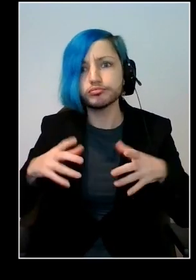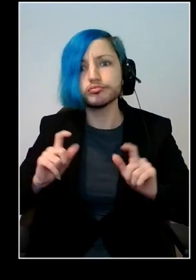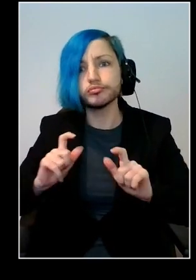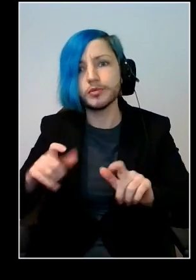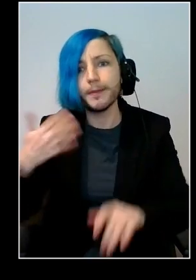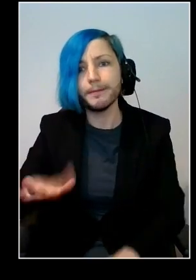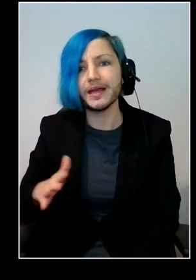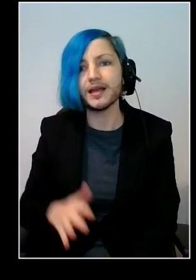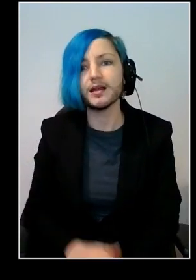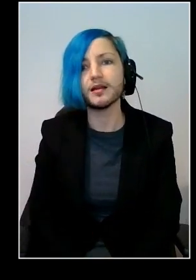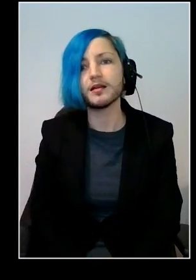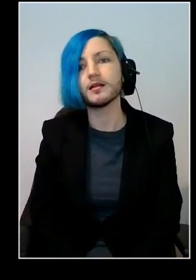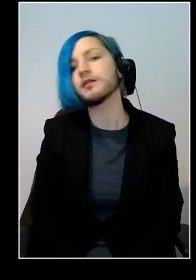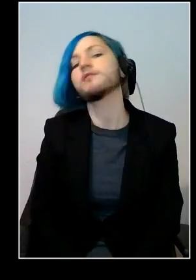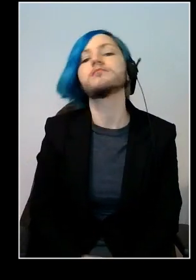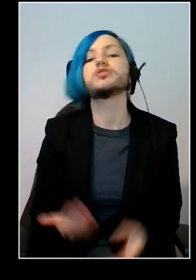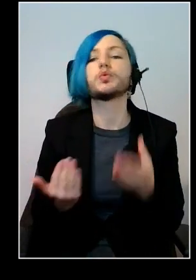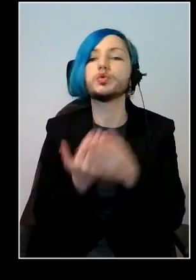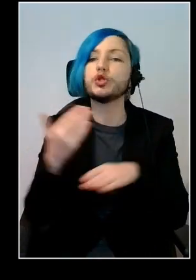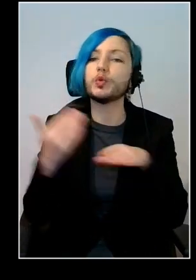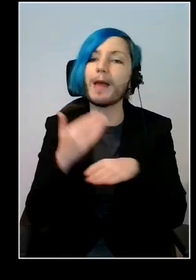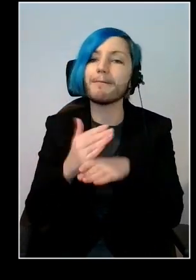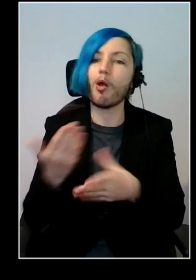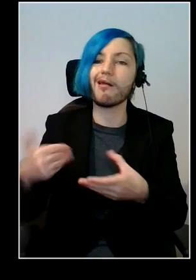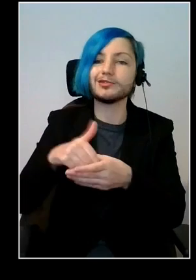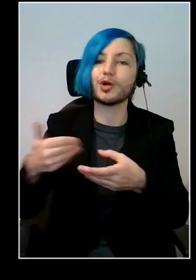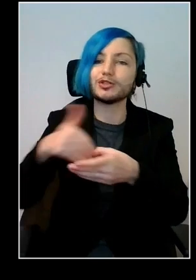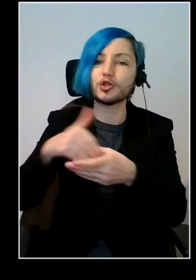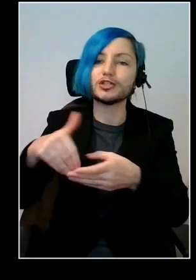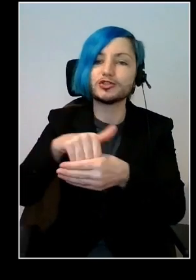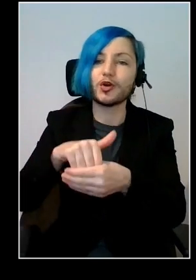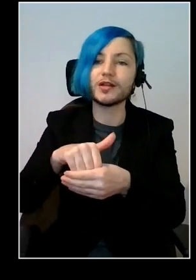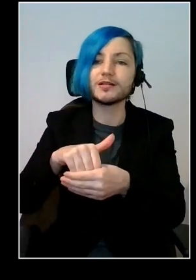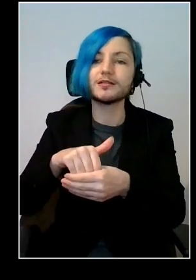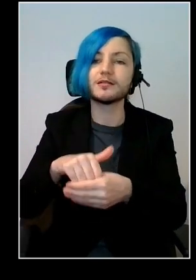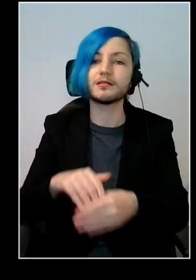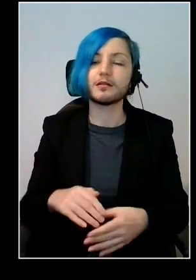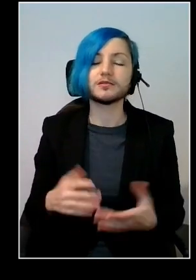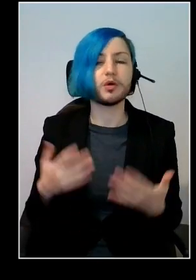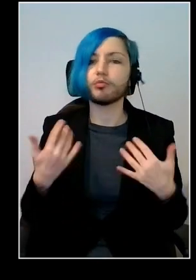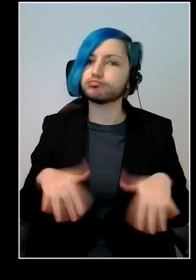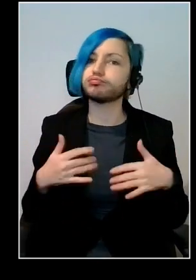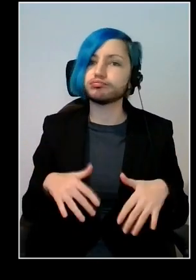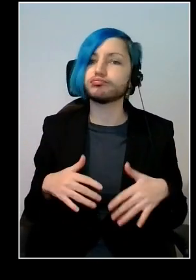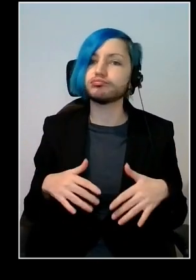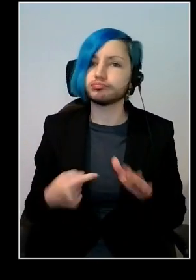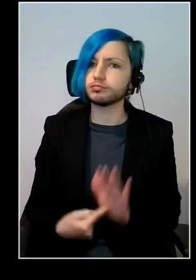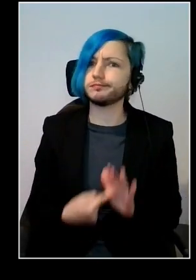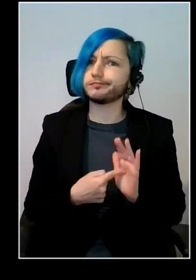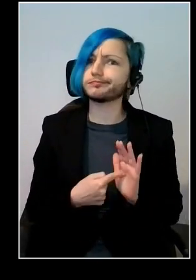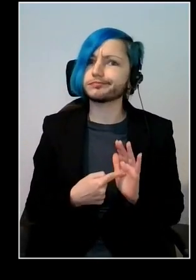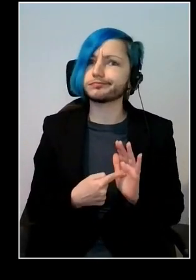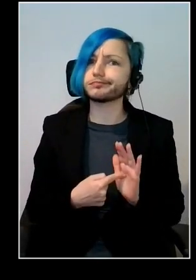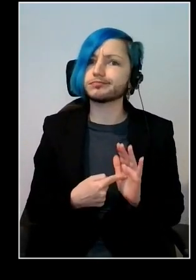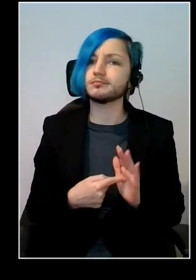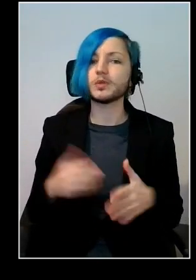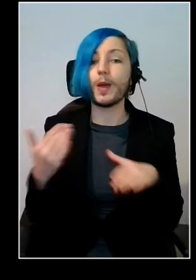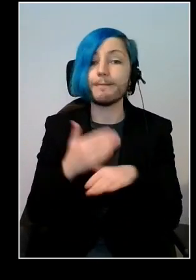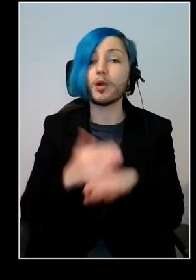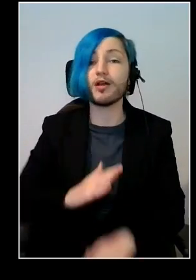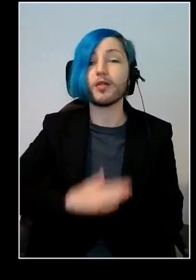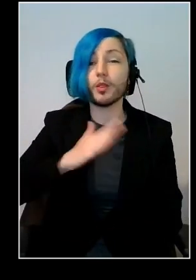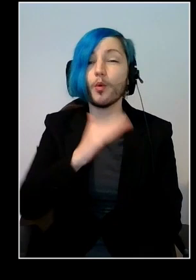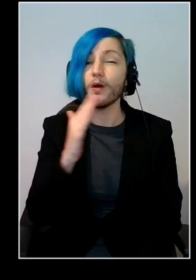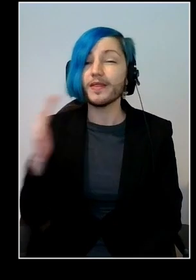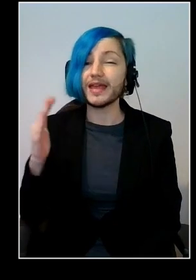employers, and in that time, it's nothing short of remarkable. The employers in the North East are all